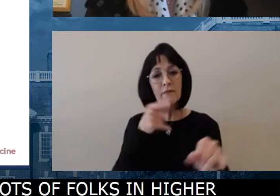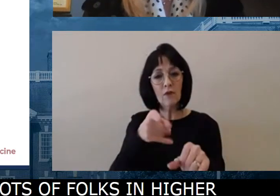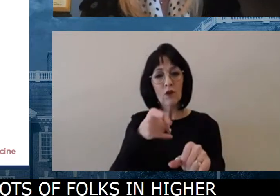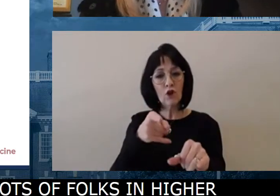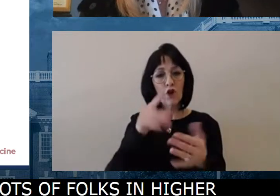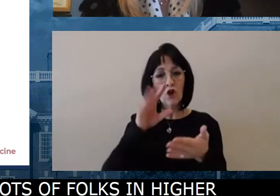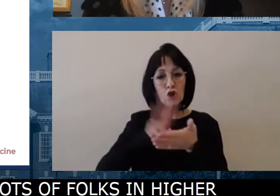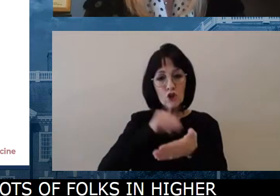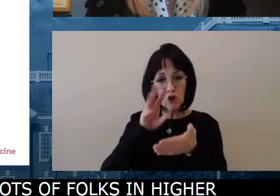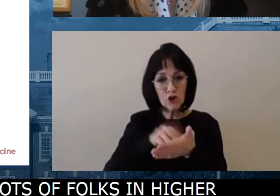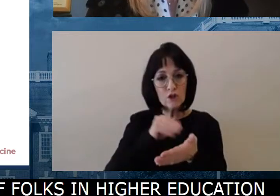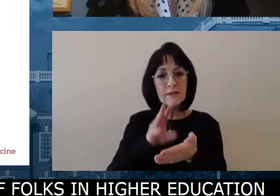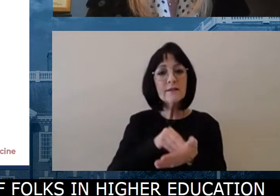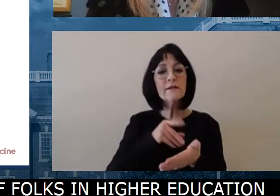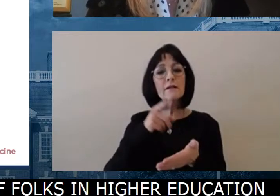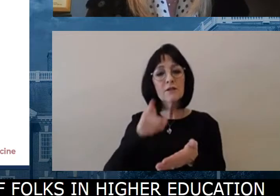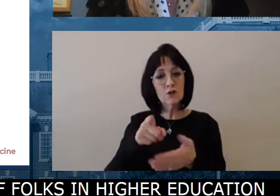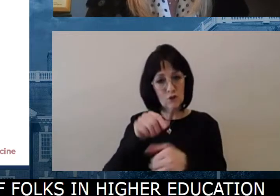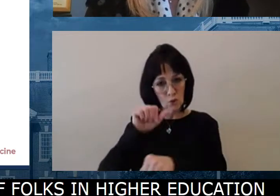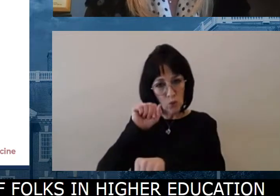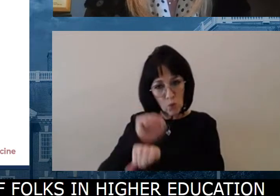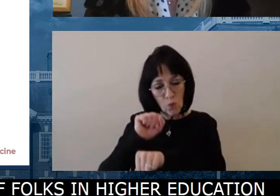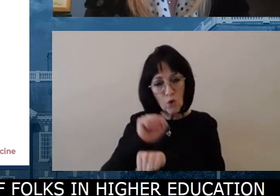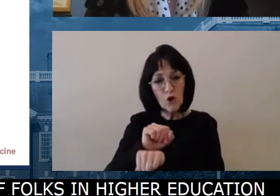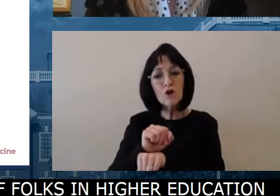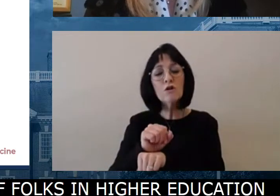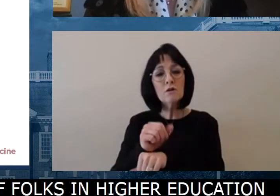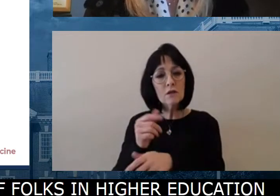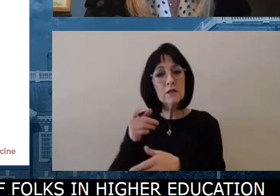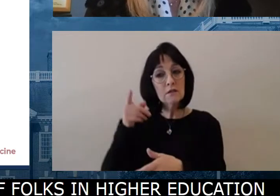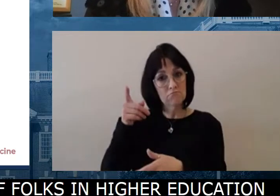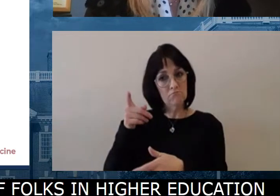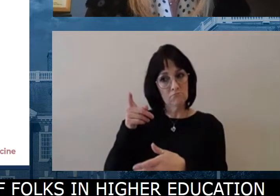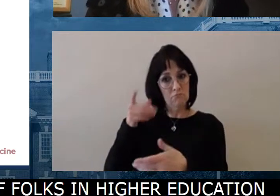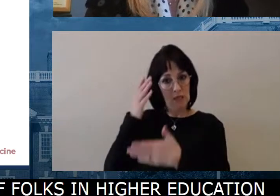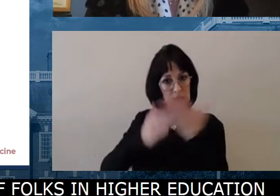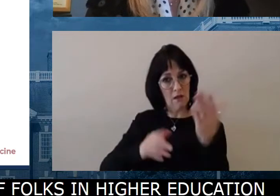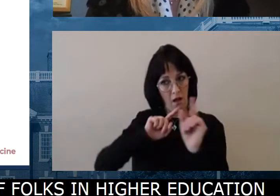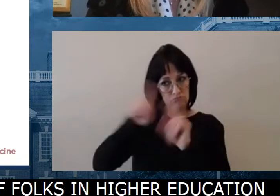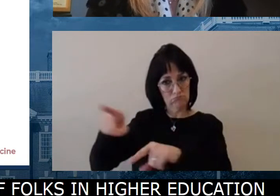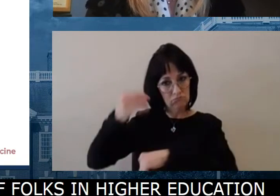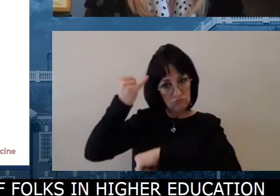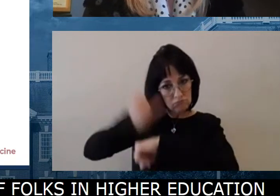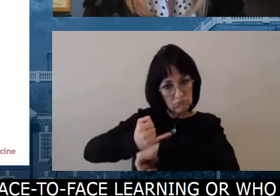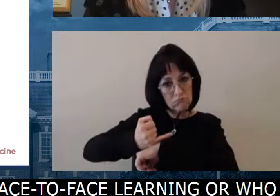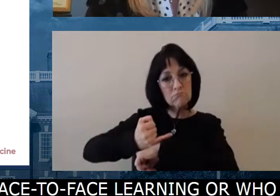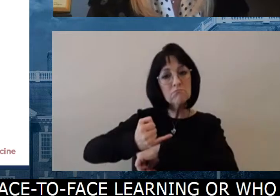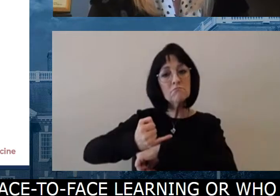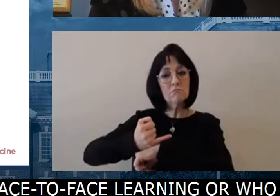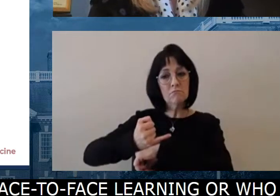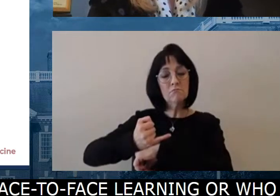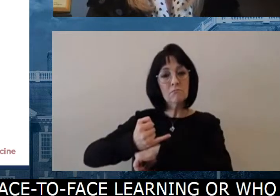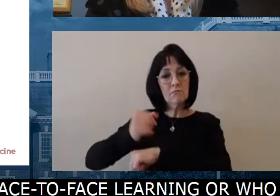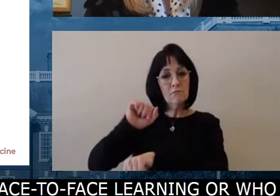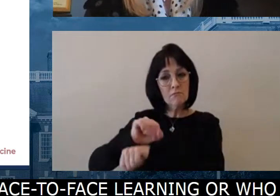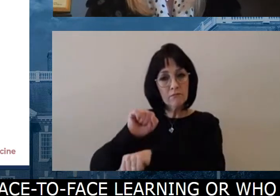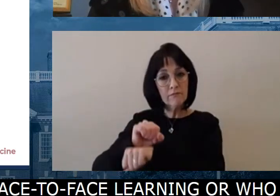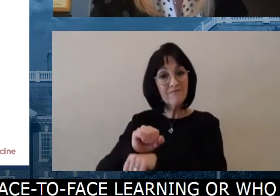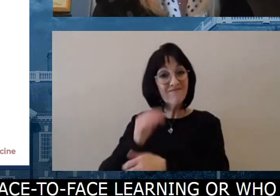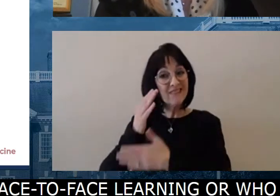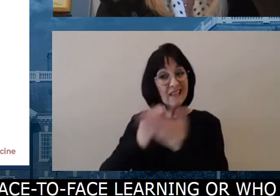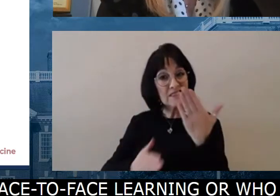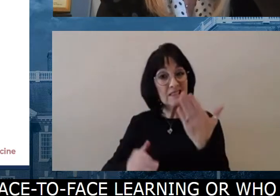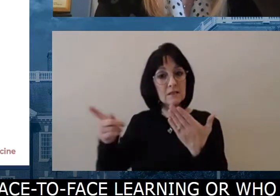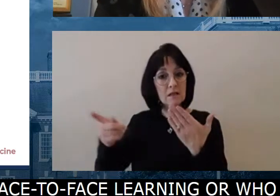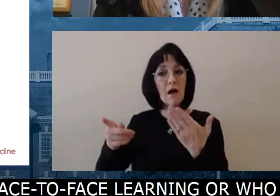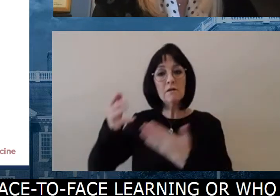on site, on campuses right now, either with difficulty social distancing, interacting with the public,